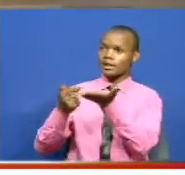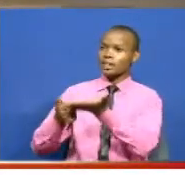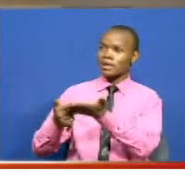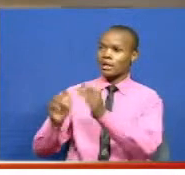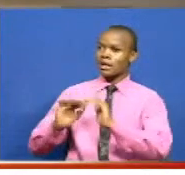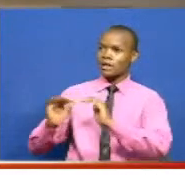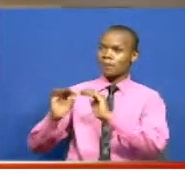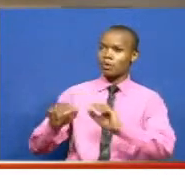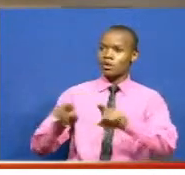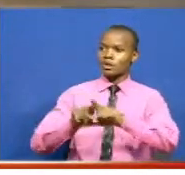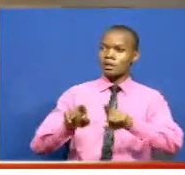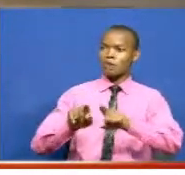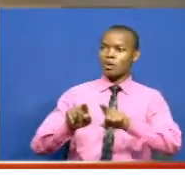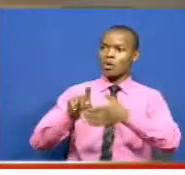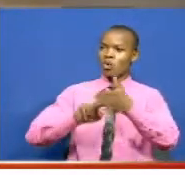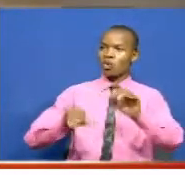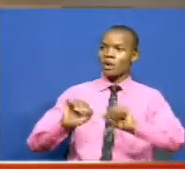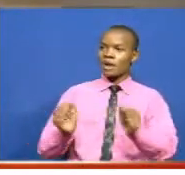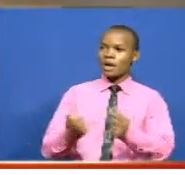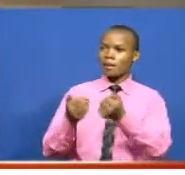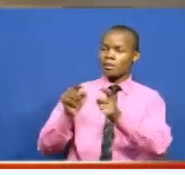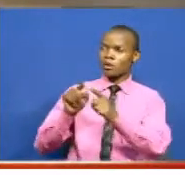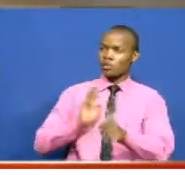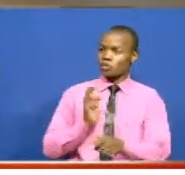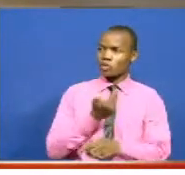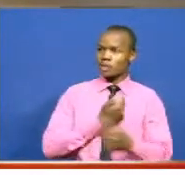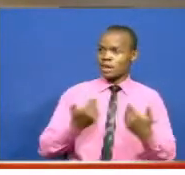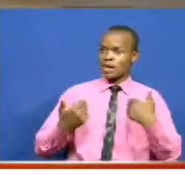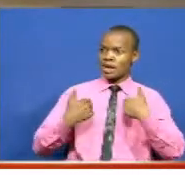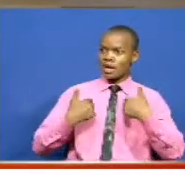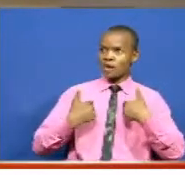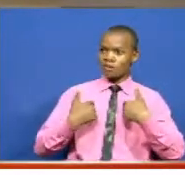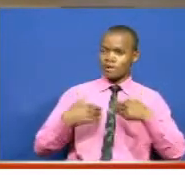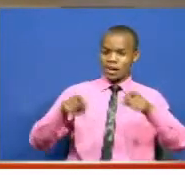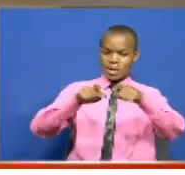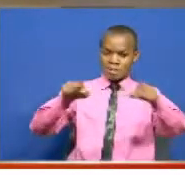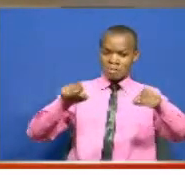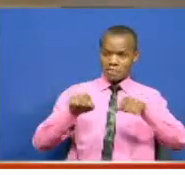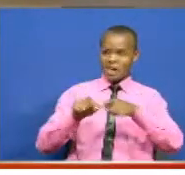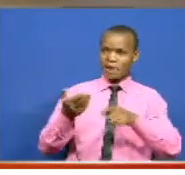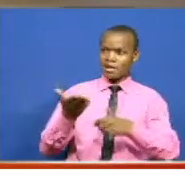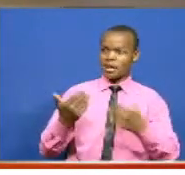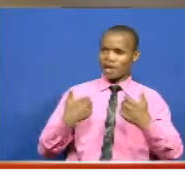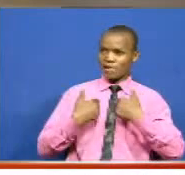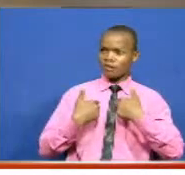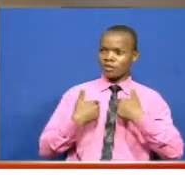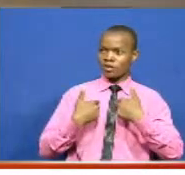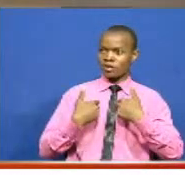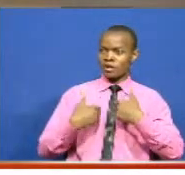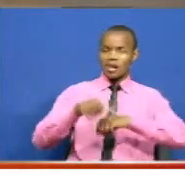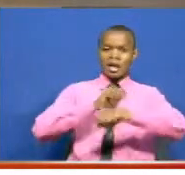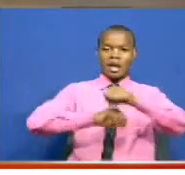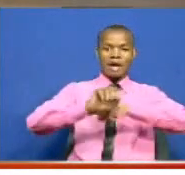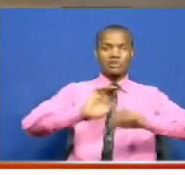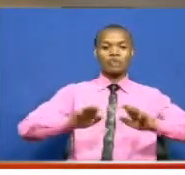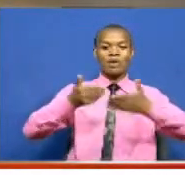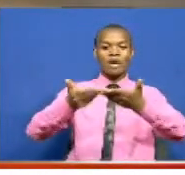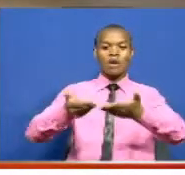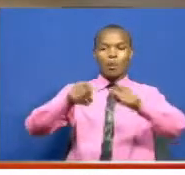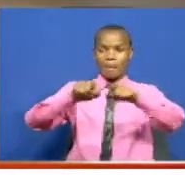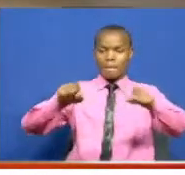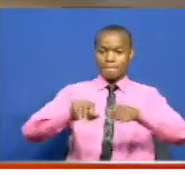it was done to us, was that there was a ballot that was put there. So it was done through ballot.